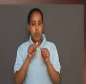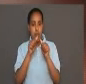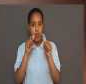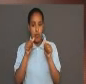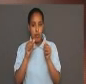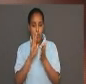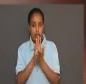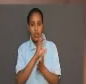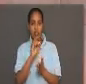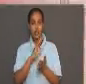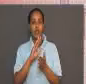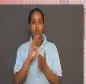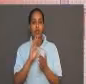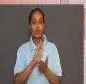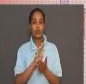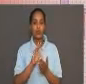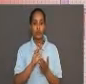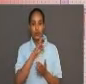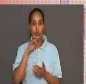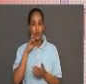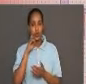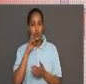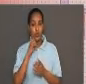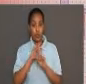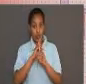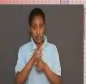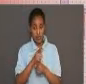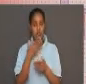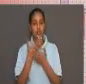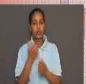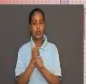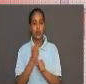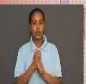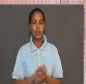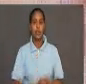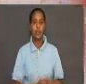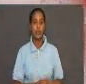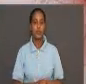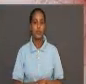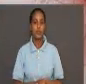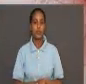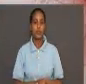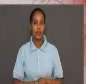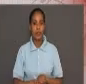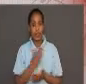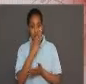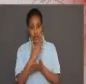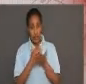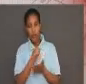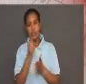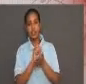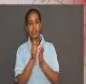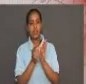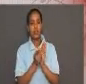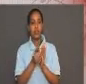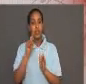and cured. If those were your answers, great work. Some other examples